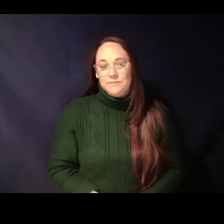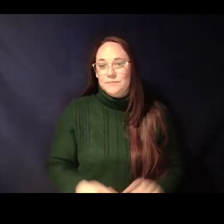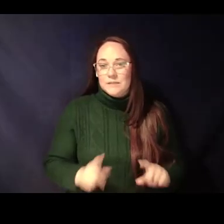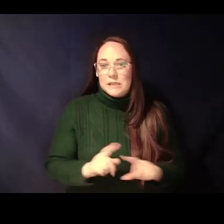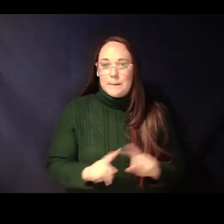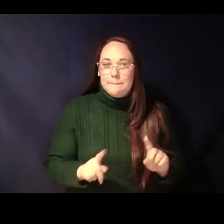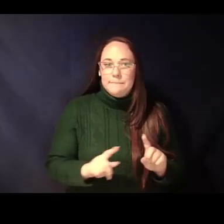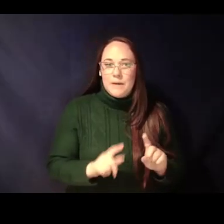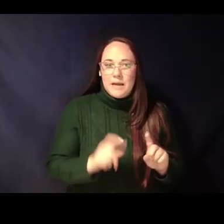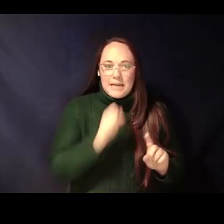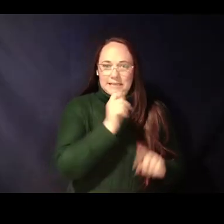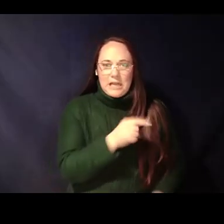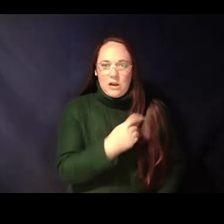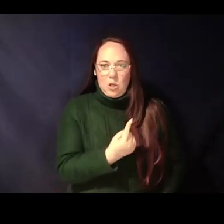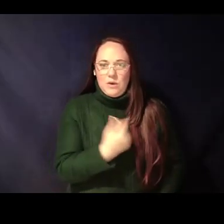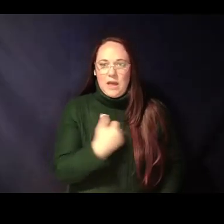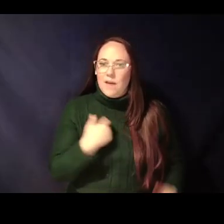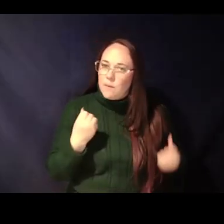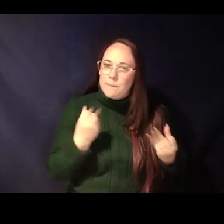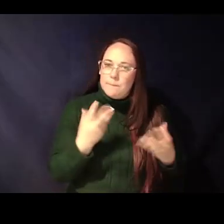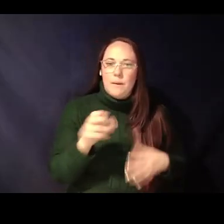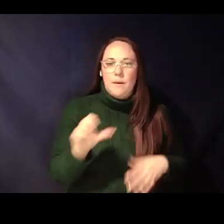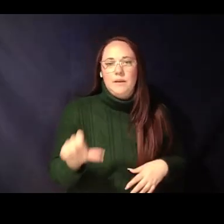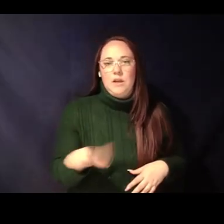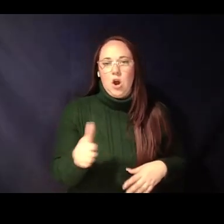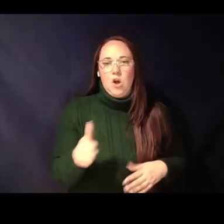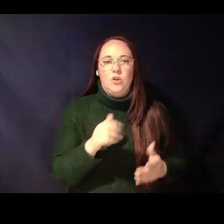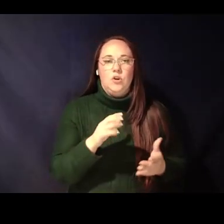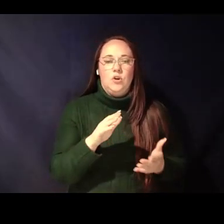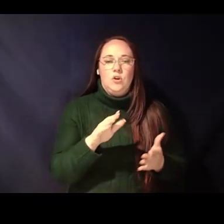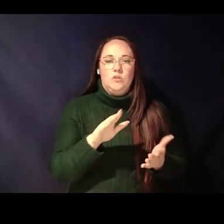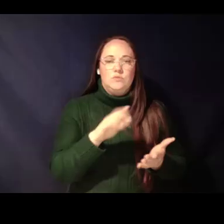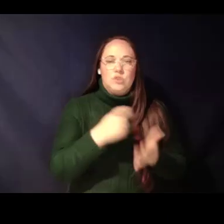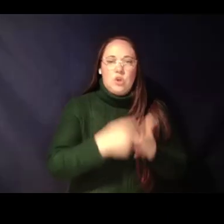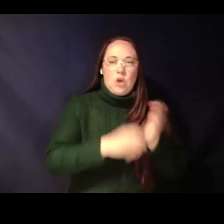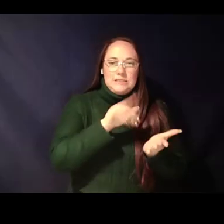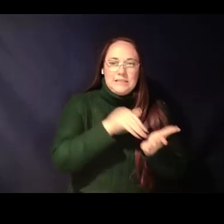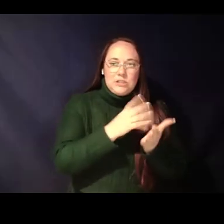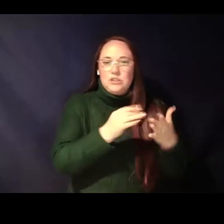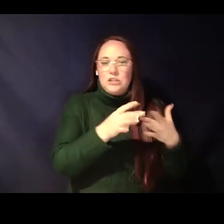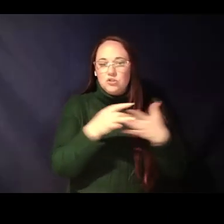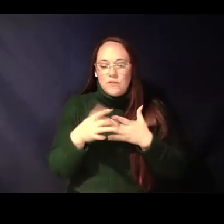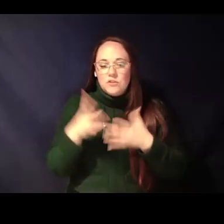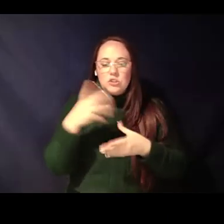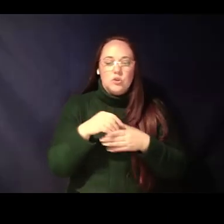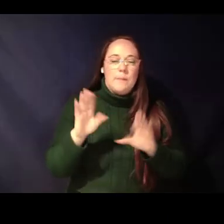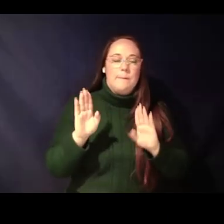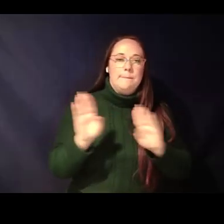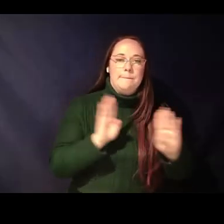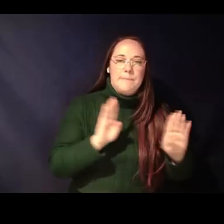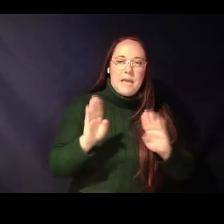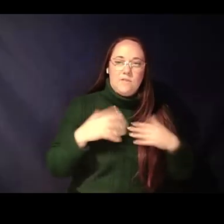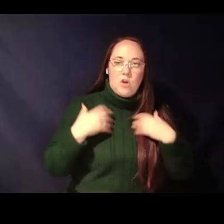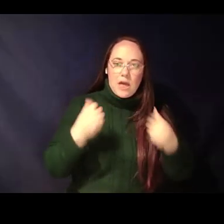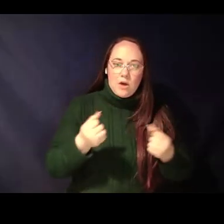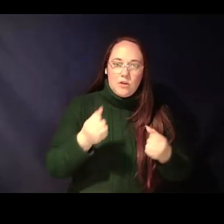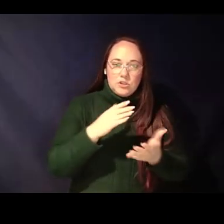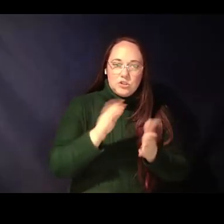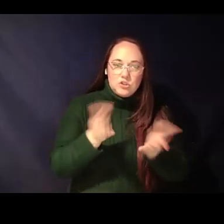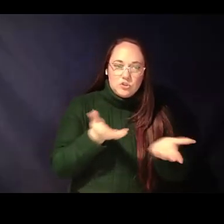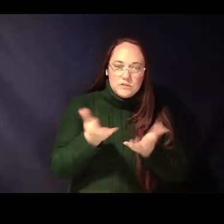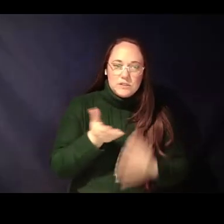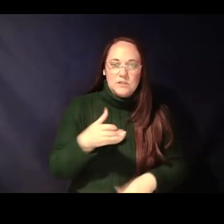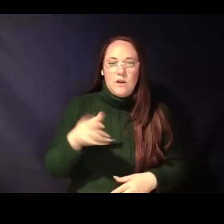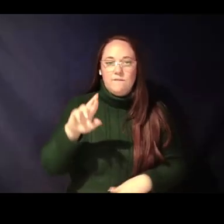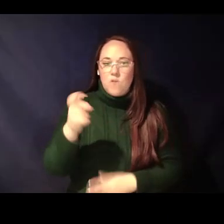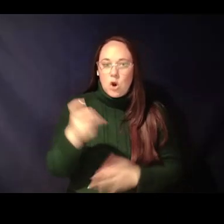are other major cost centers and cost drivers. These include behavioral health services, pharmacy, PBT,